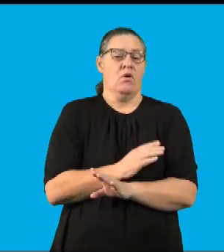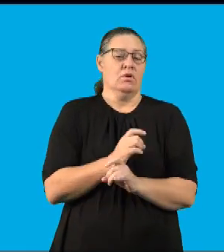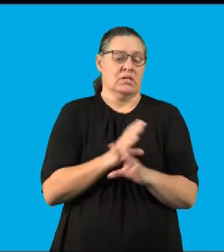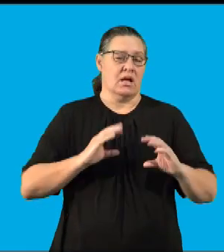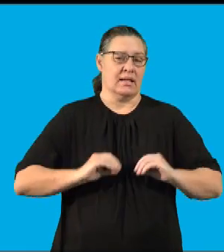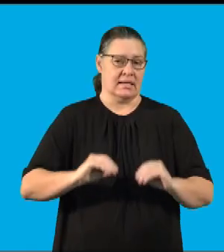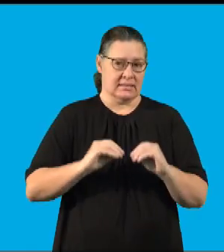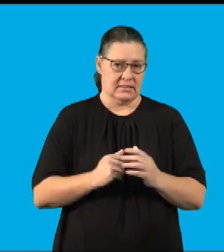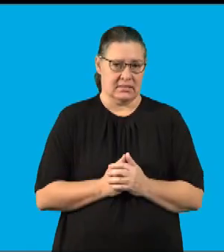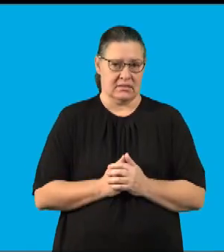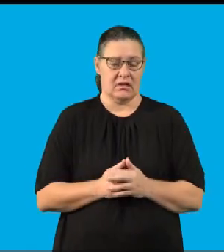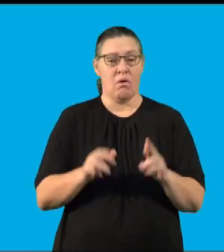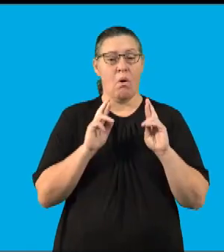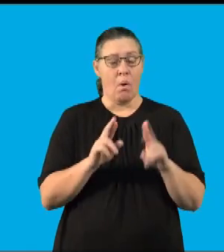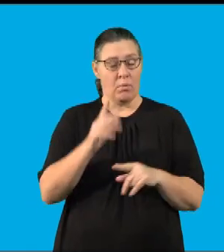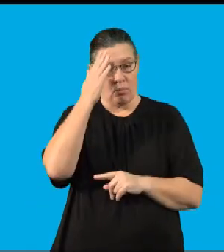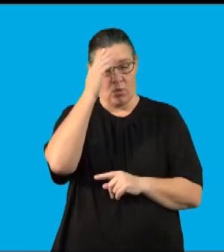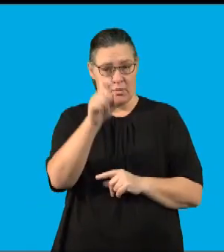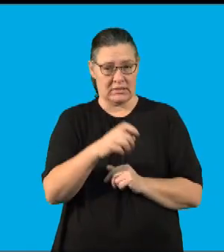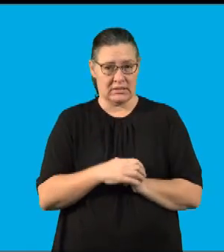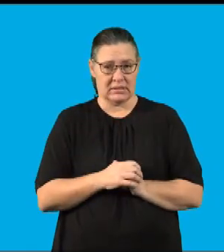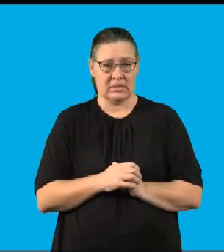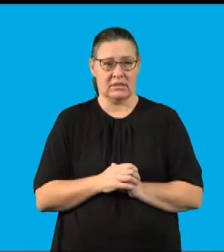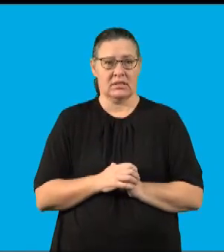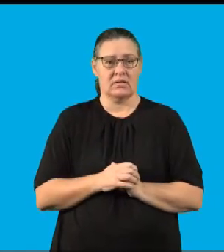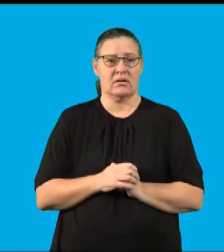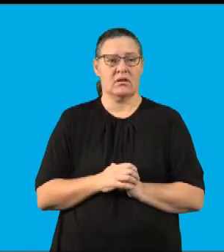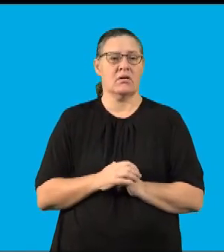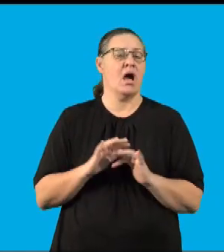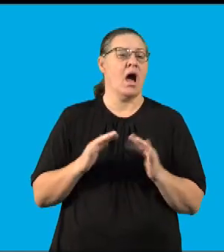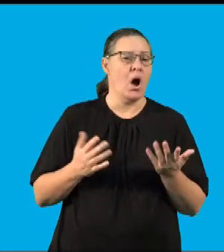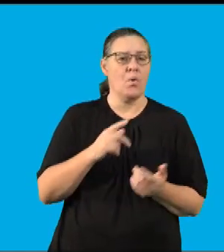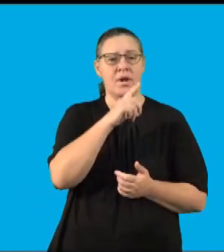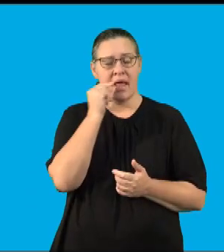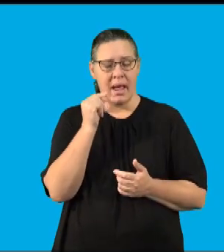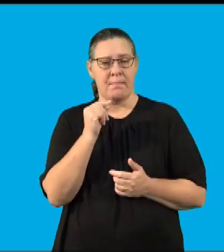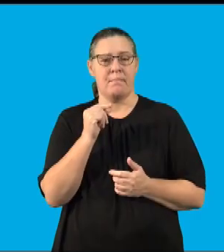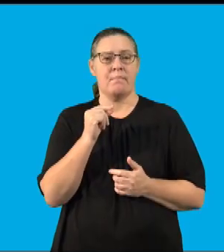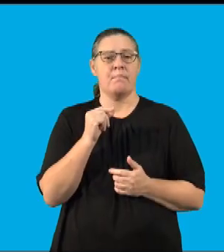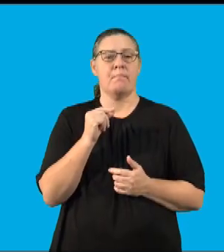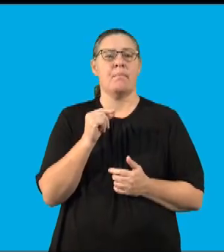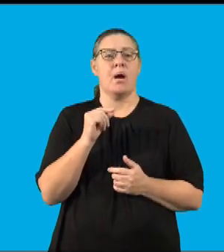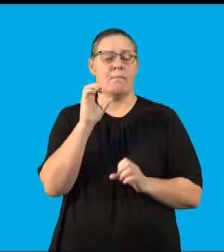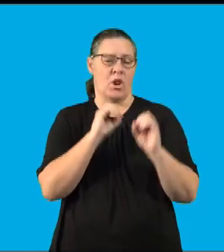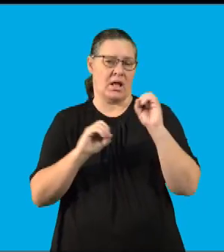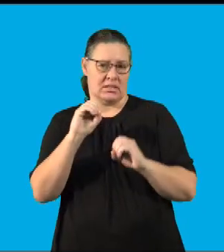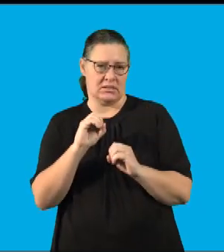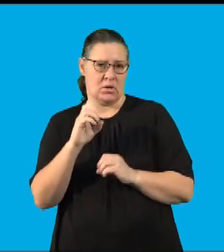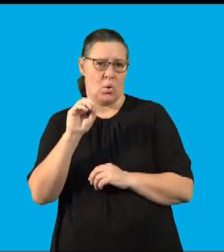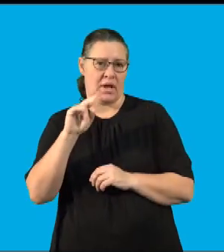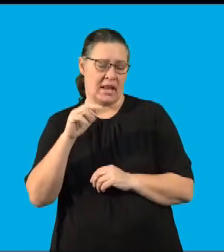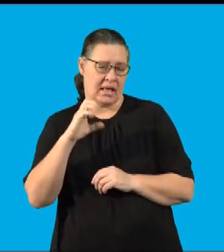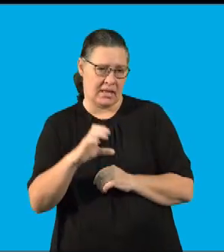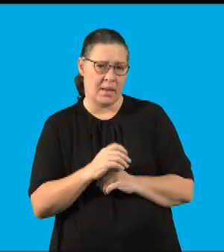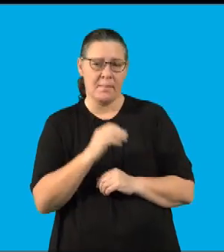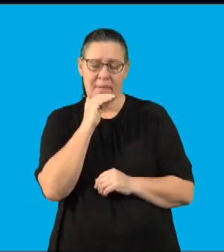So before we start the lesson, this is what I'm hoping that you know by now. You should be able now to know how to name the organic molecules using all